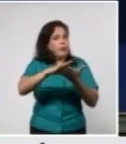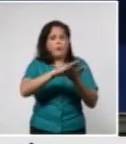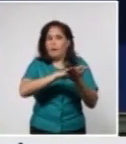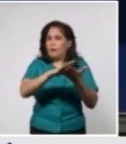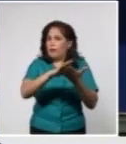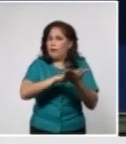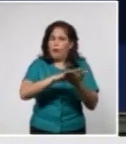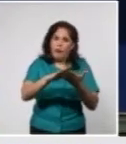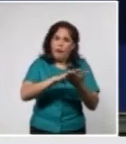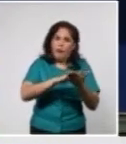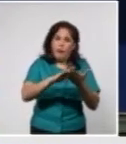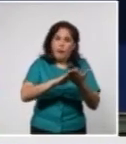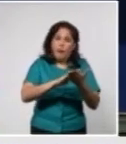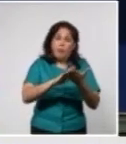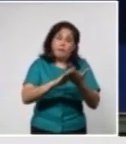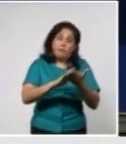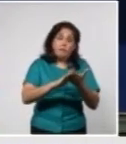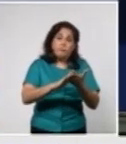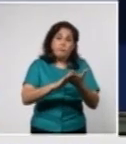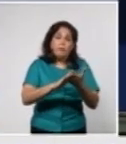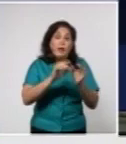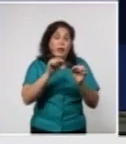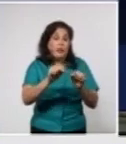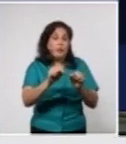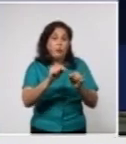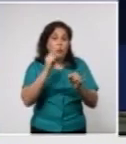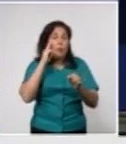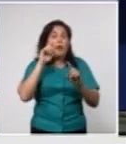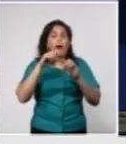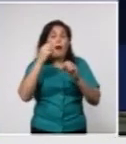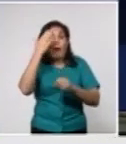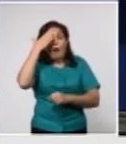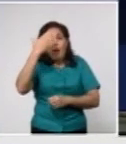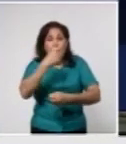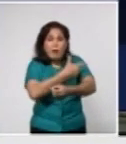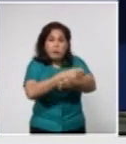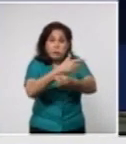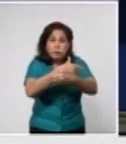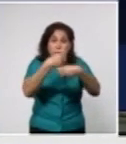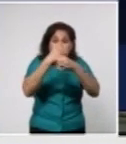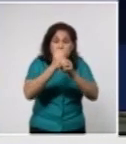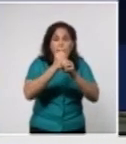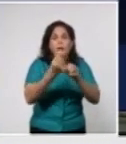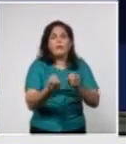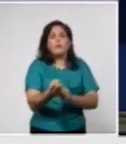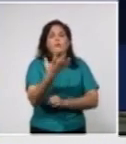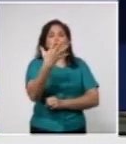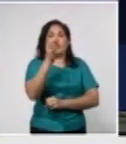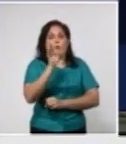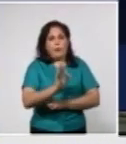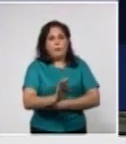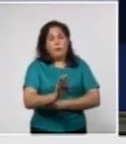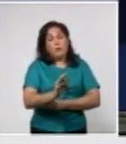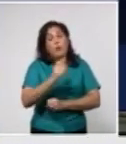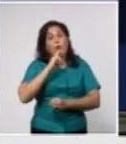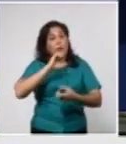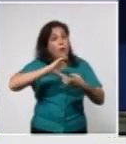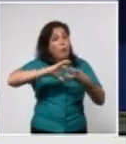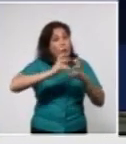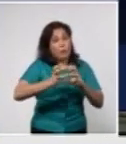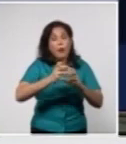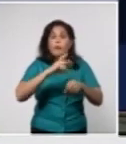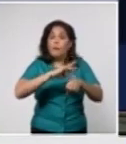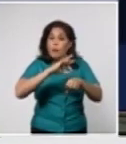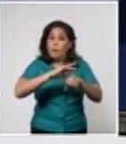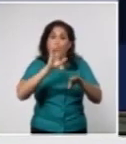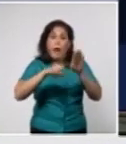6 of the 7 cases diagnosed yesterday were asymptomatic, a fact that corroborates the complexity